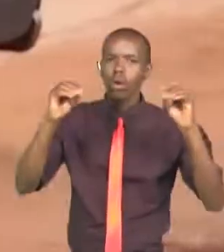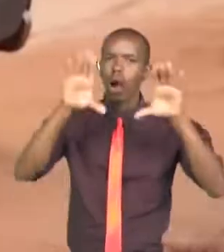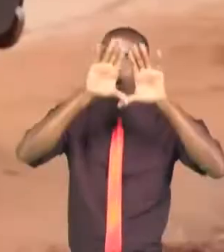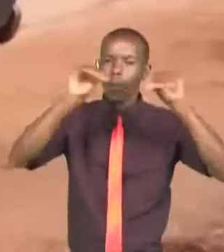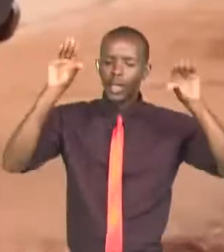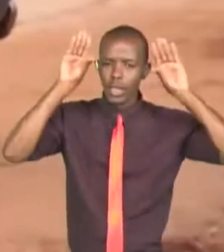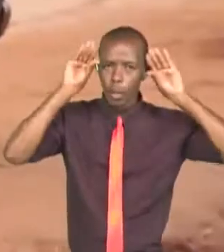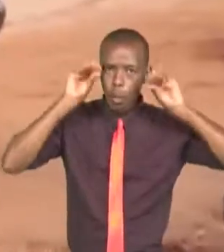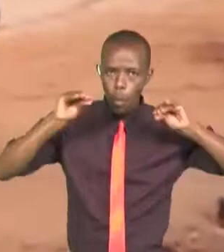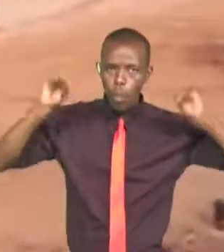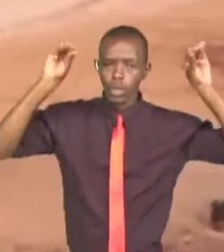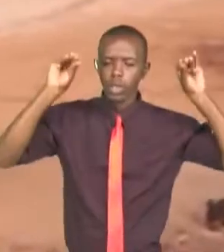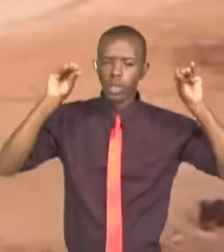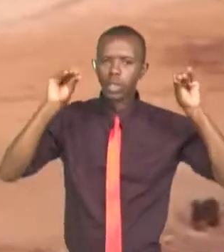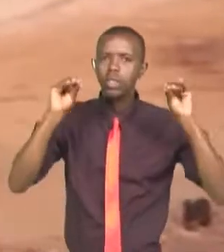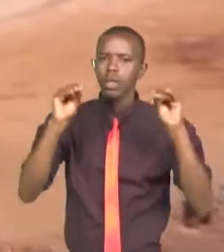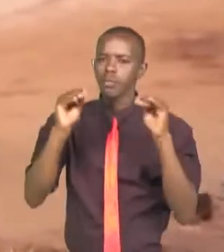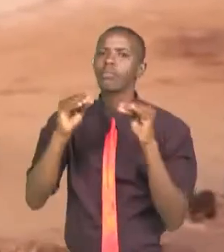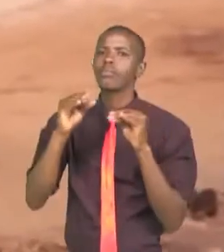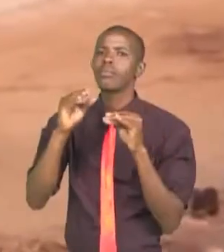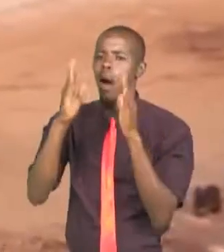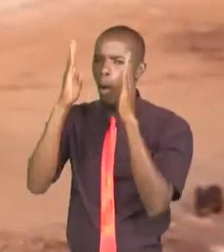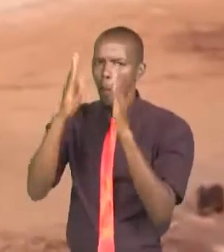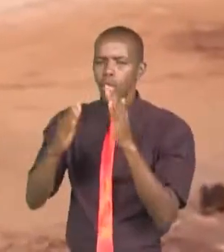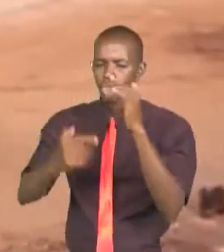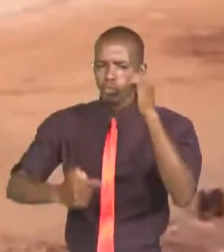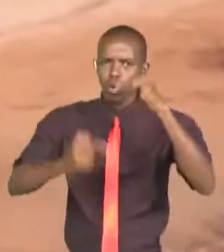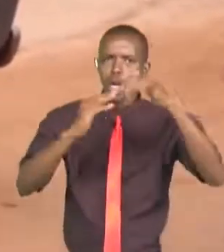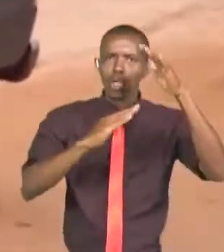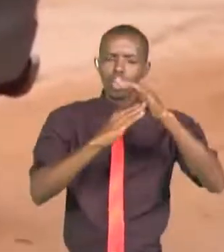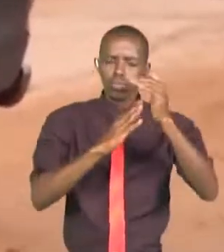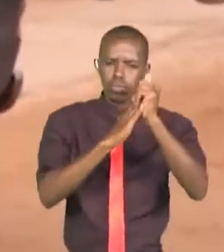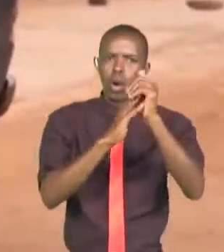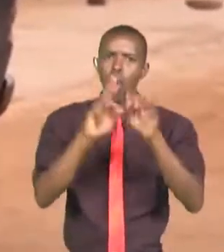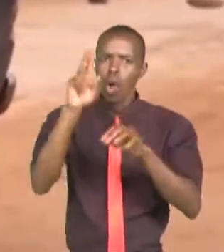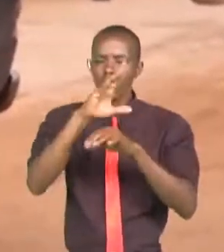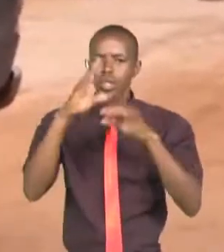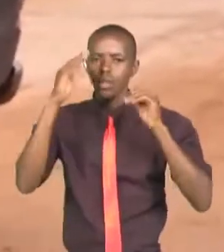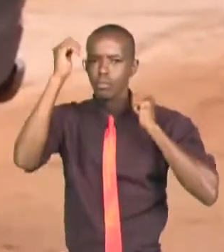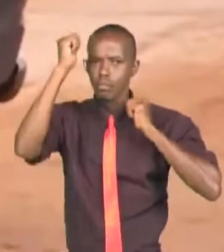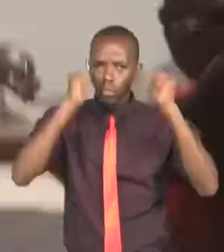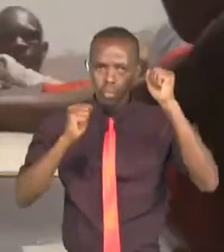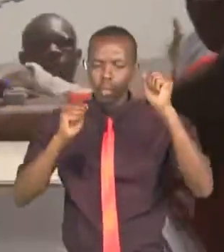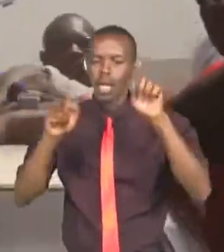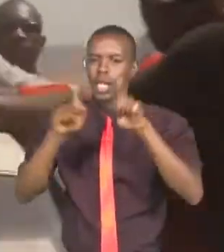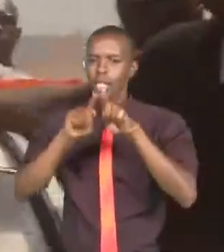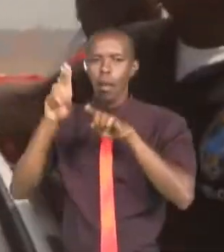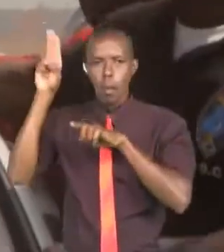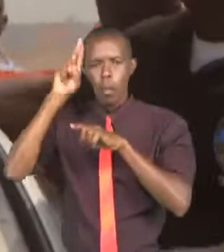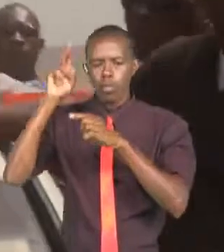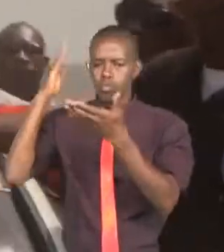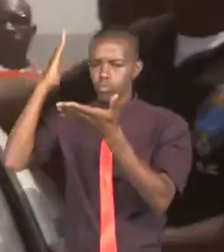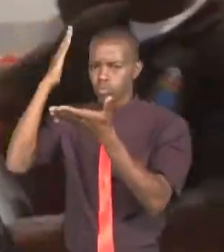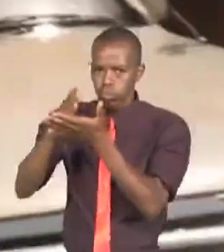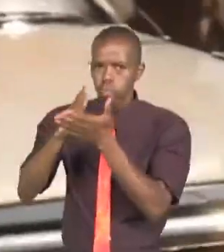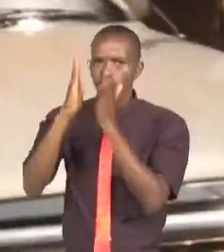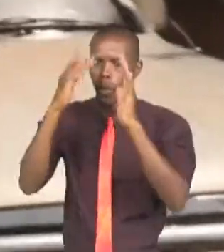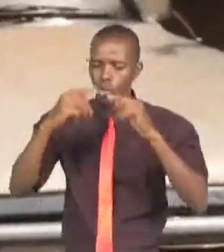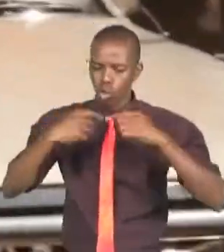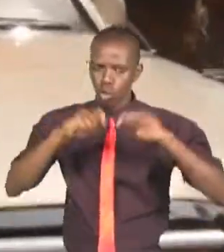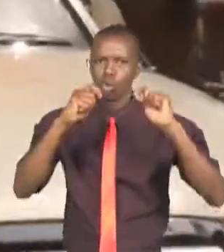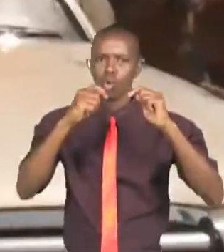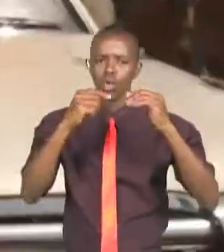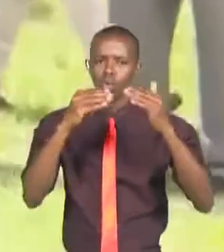Museveni, a man who fought his way to the top leadership by using military and is still using them and the police to stop anyone who tries to challenge him